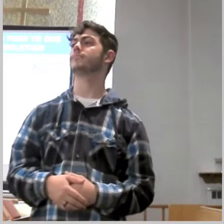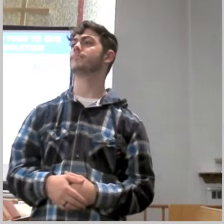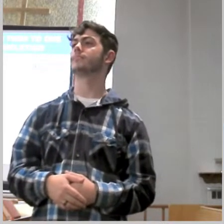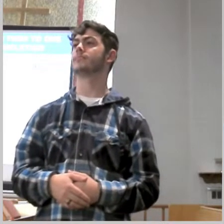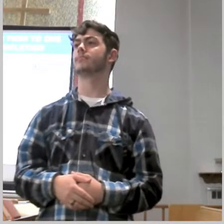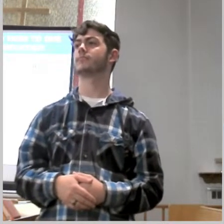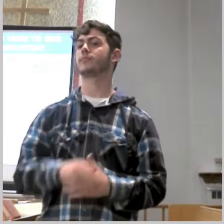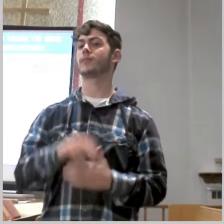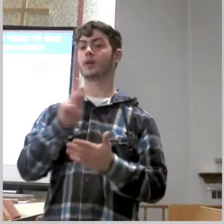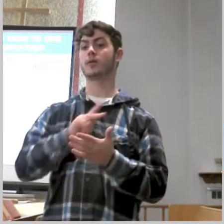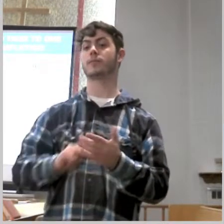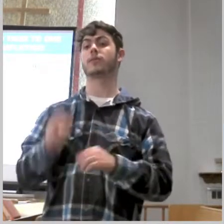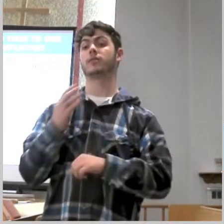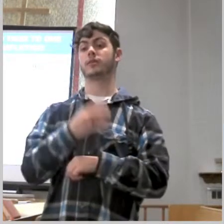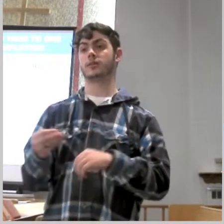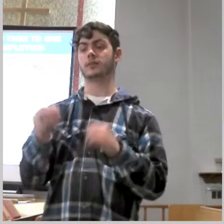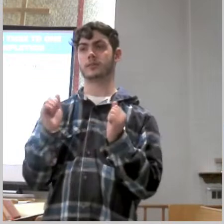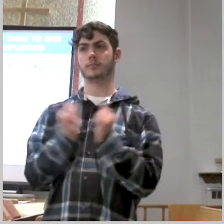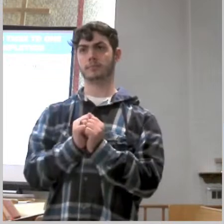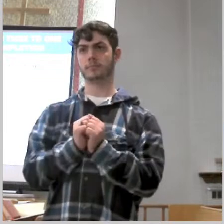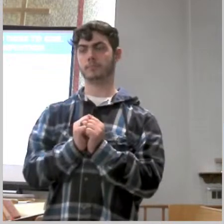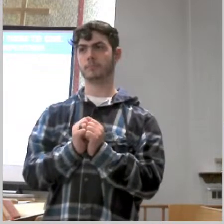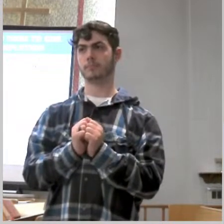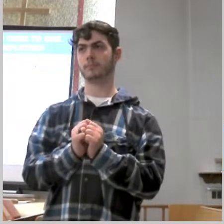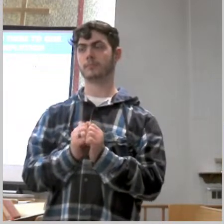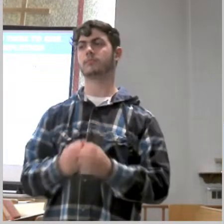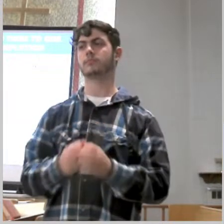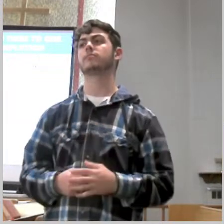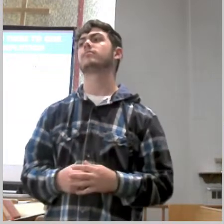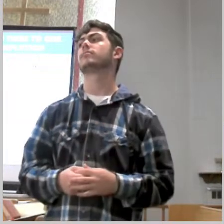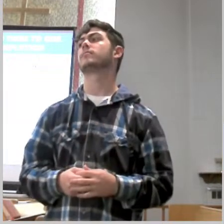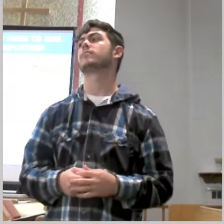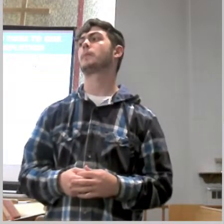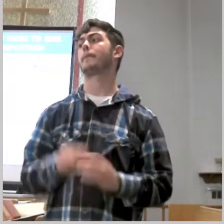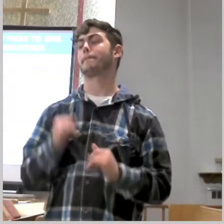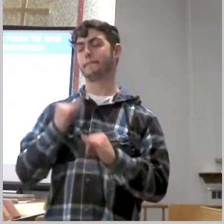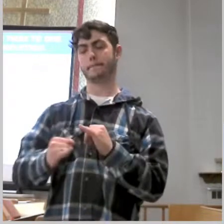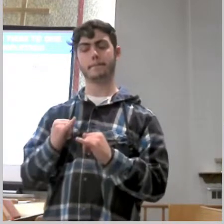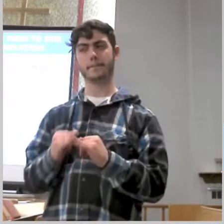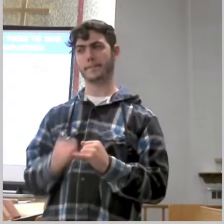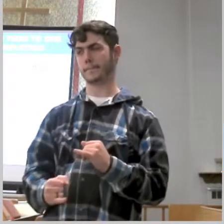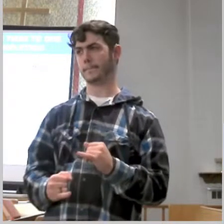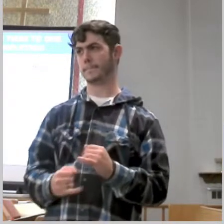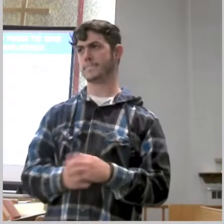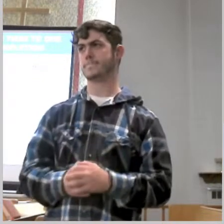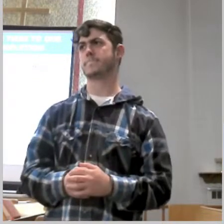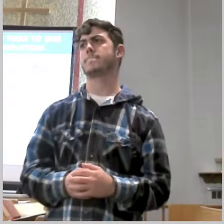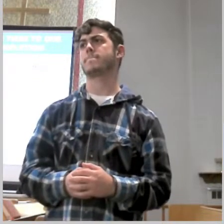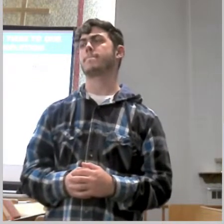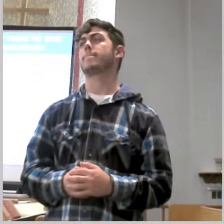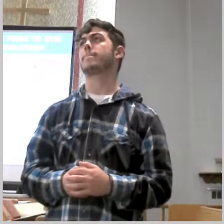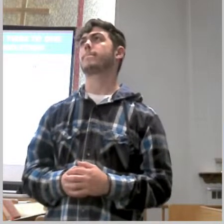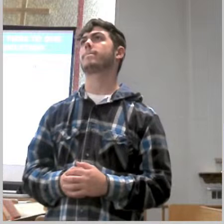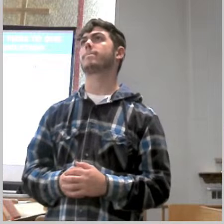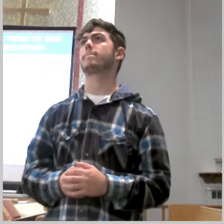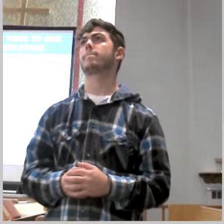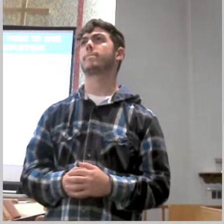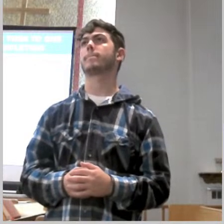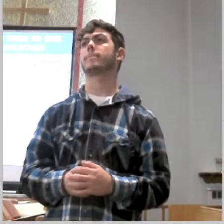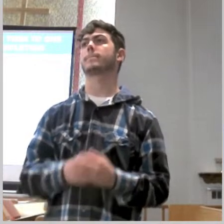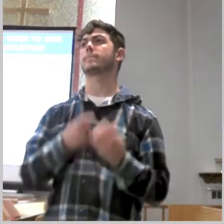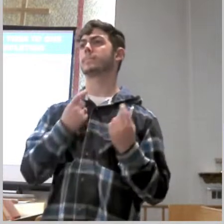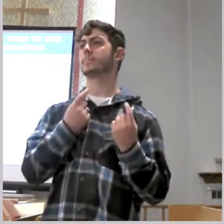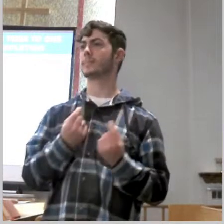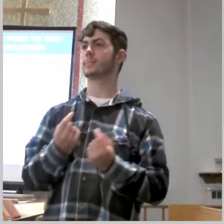Paul ends this passage by saying and referring to this giving as a continuous